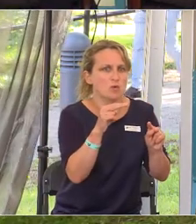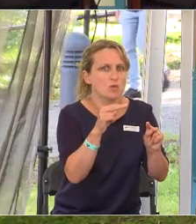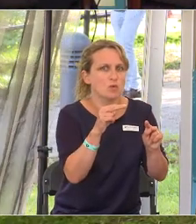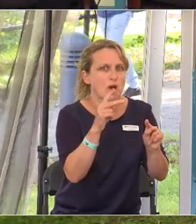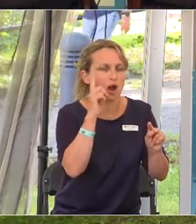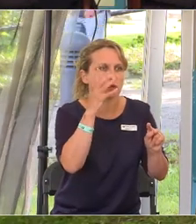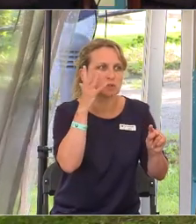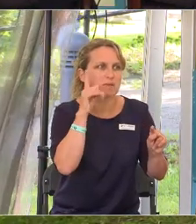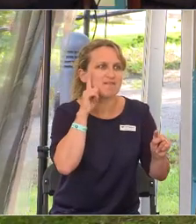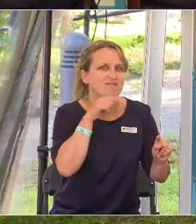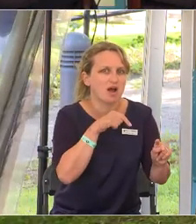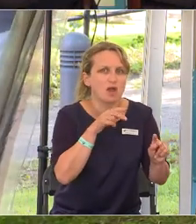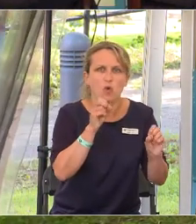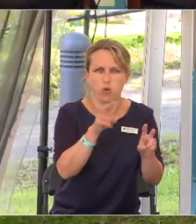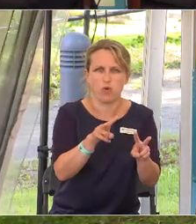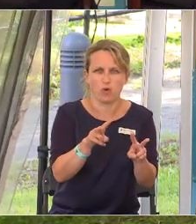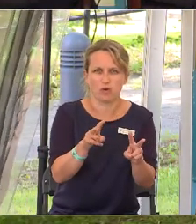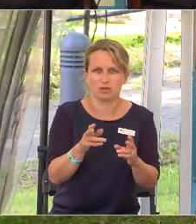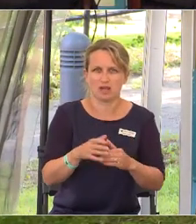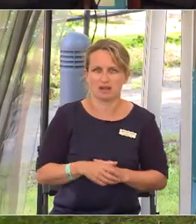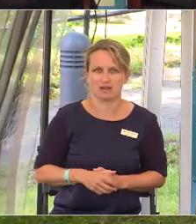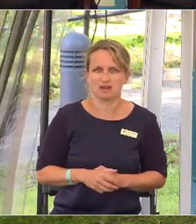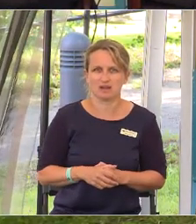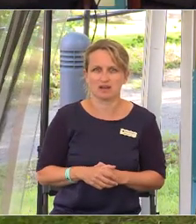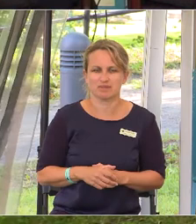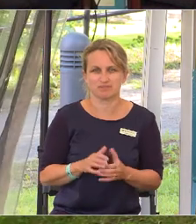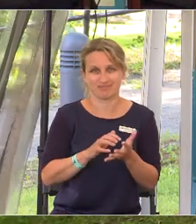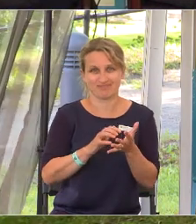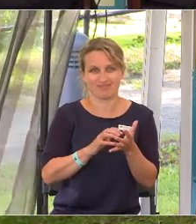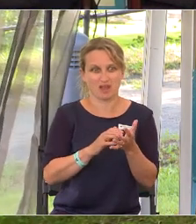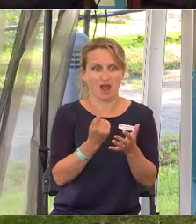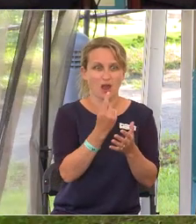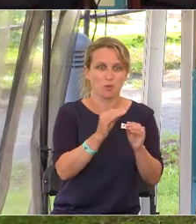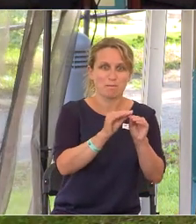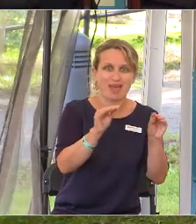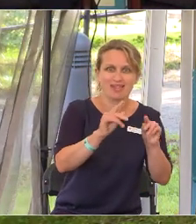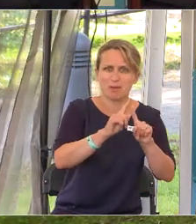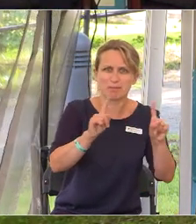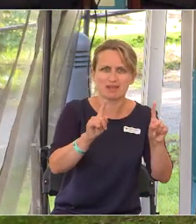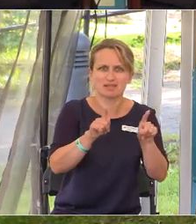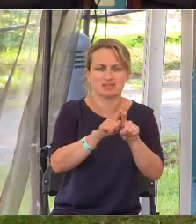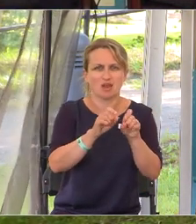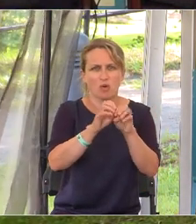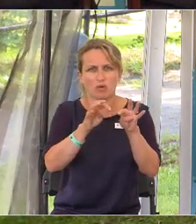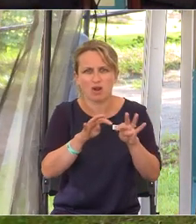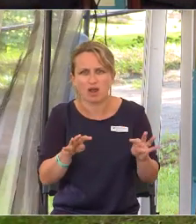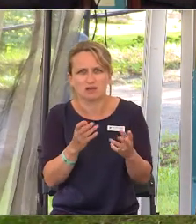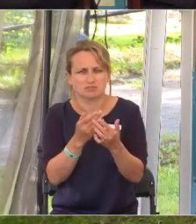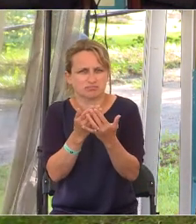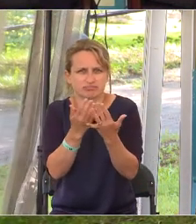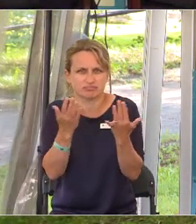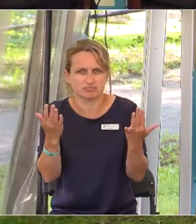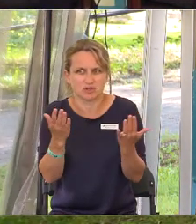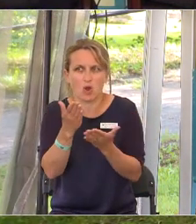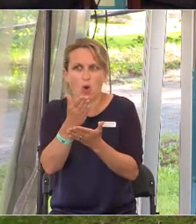and the controversy is something that sells not just in media, but also online. In some cases, so